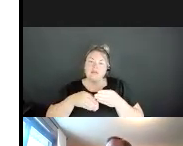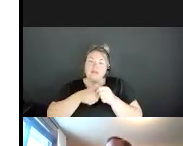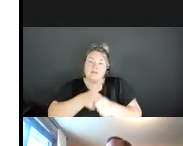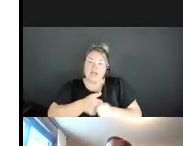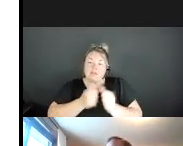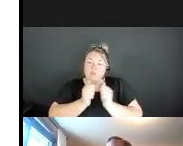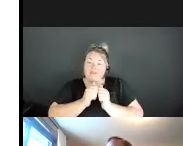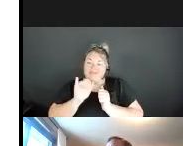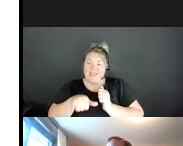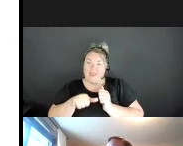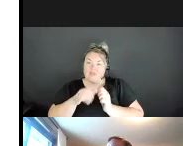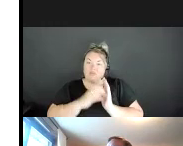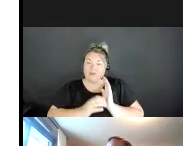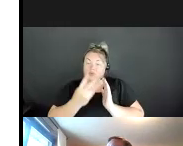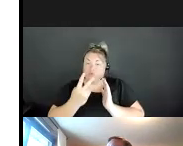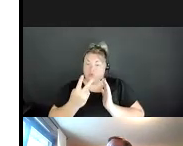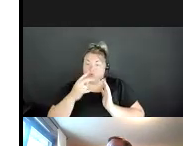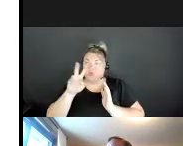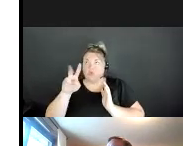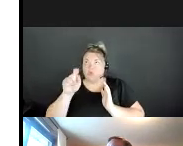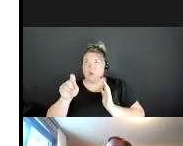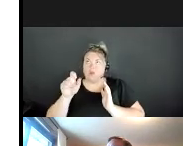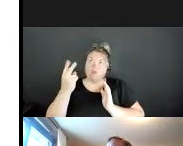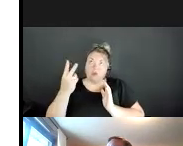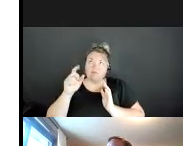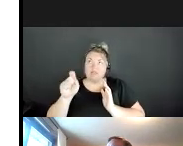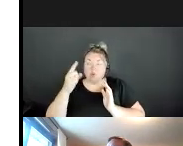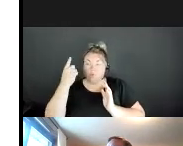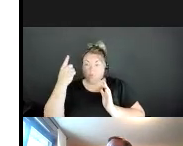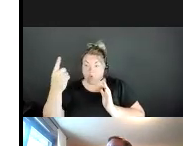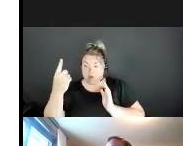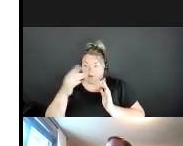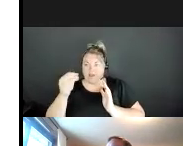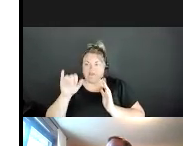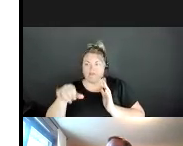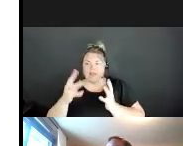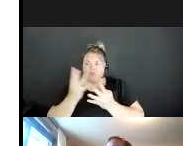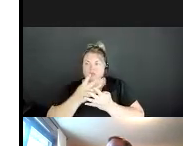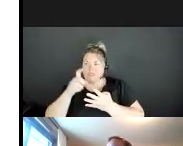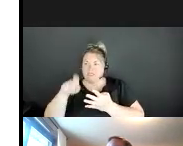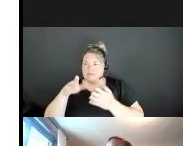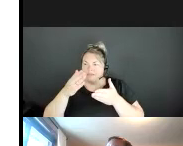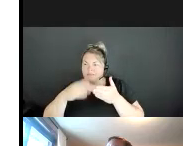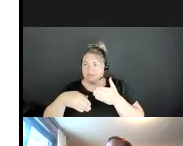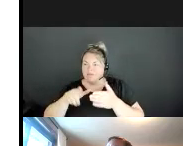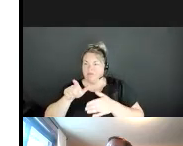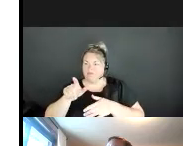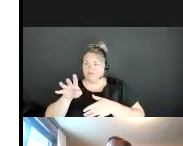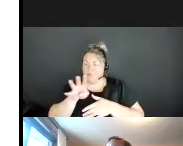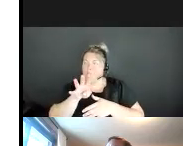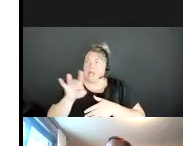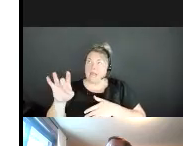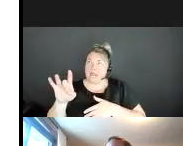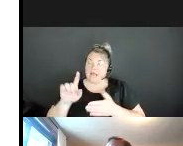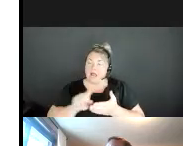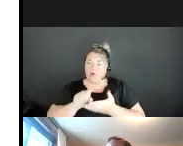with that Chapter 2, 2.12.1, and that screening needs to be completed within 48 hours of that